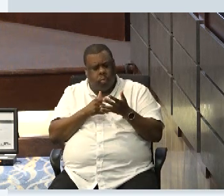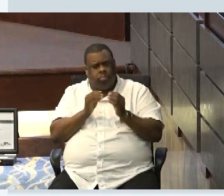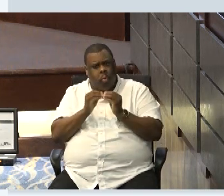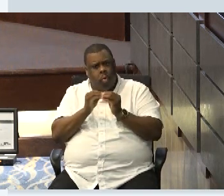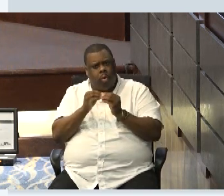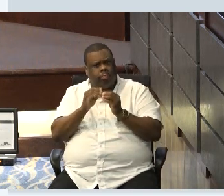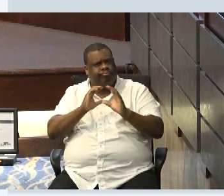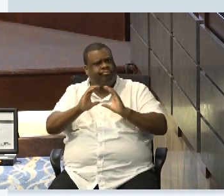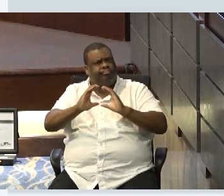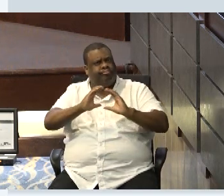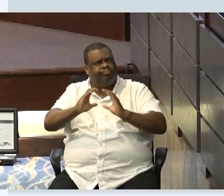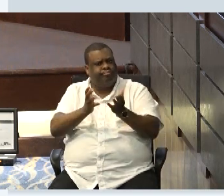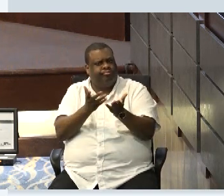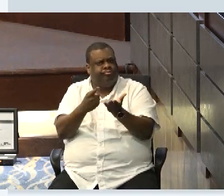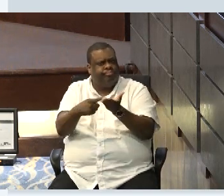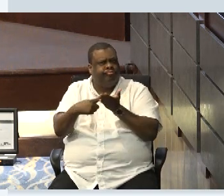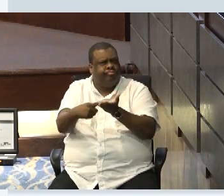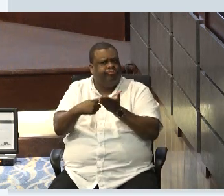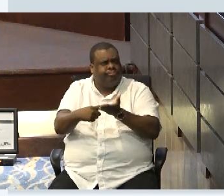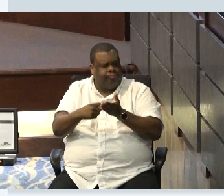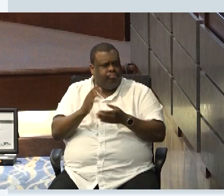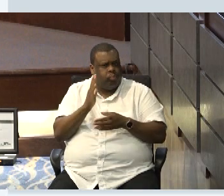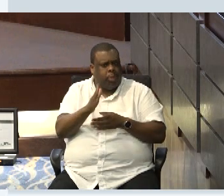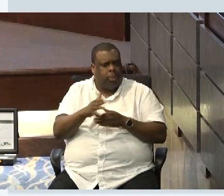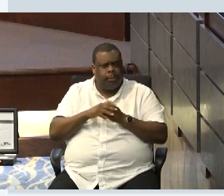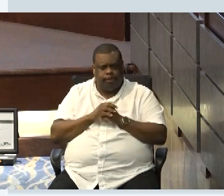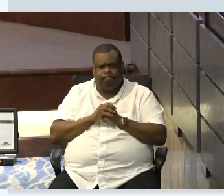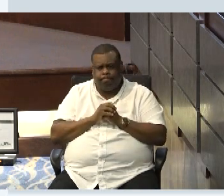this process also, we will have a